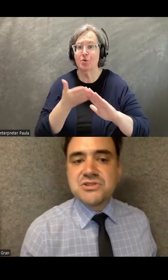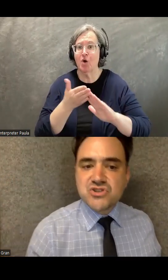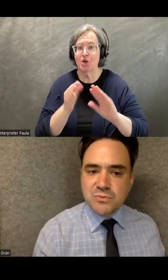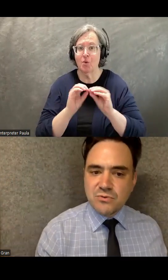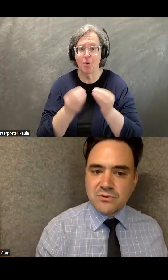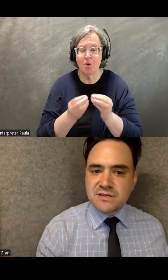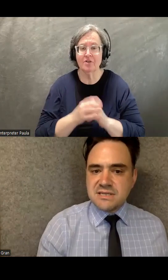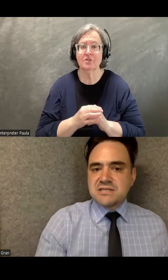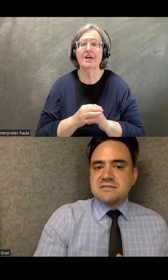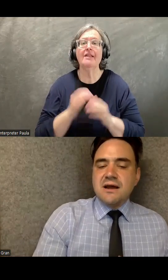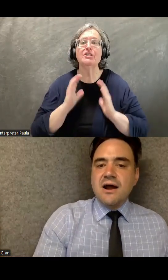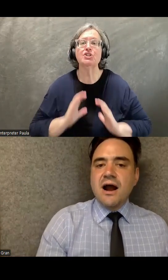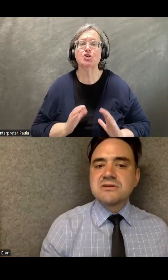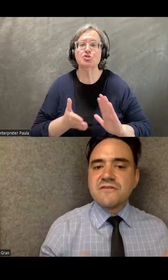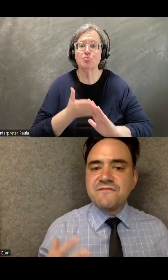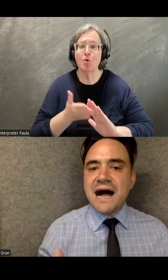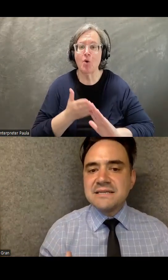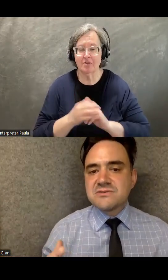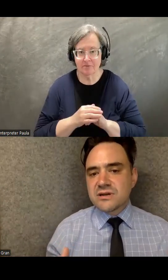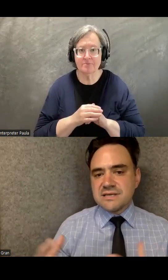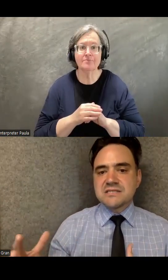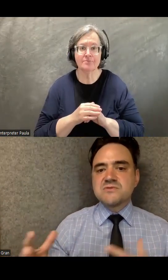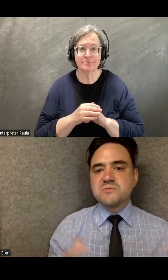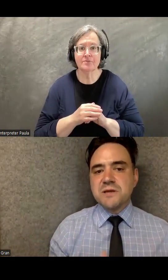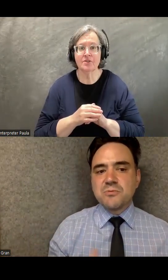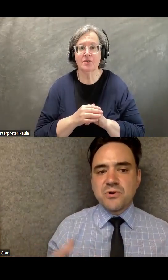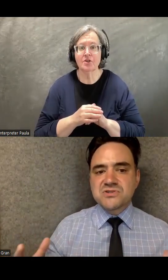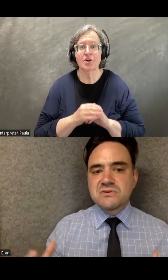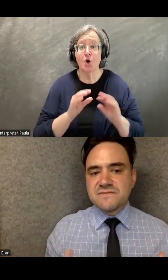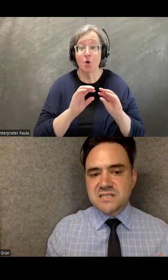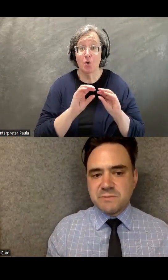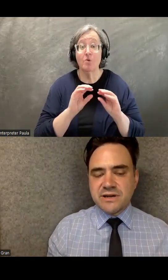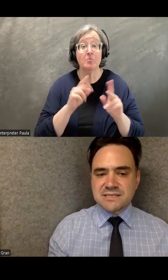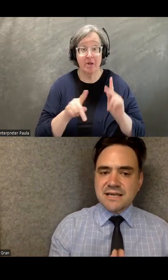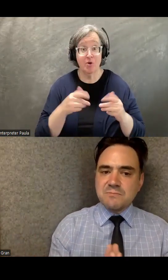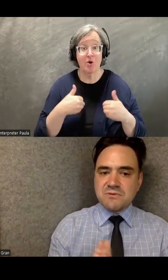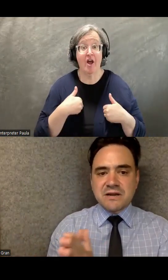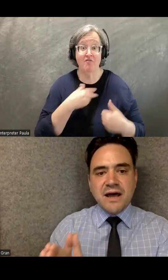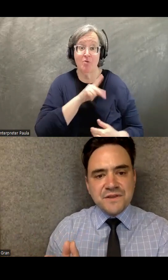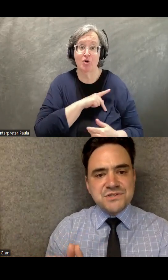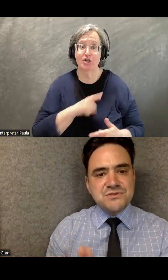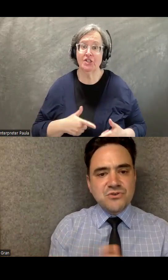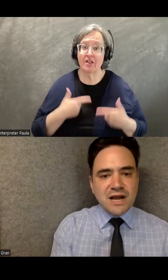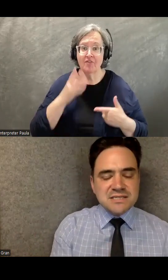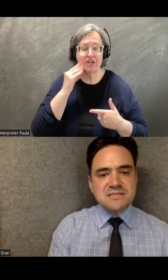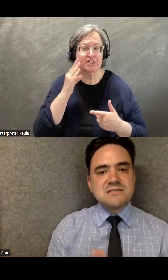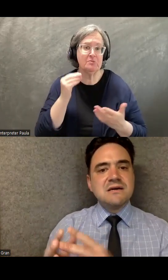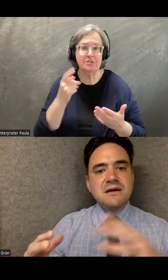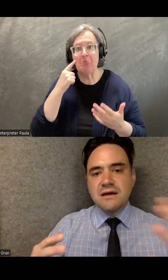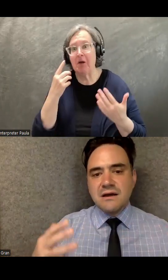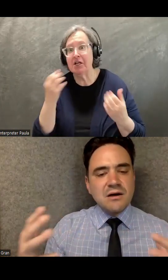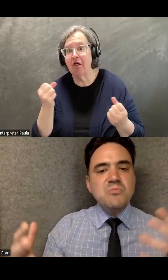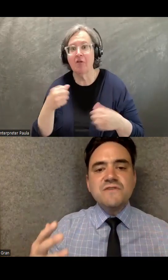peer-run, consumer-run organizations are defined as organizations in which people with personal lived experience, that could be with mental health issues,